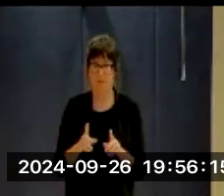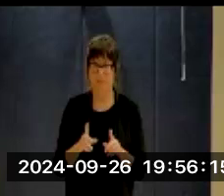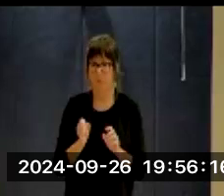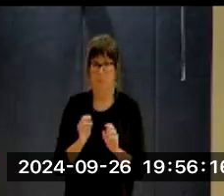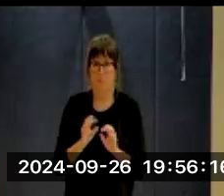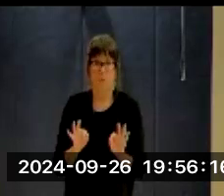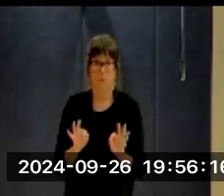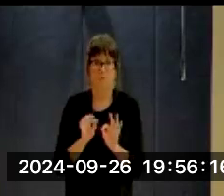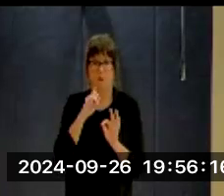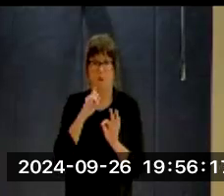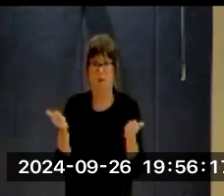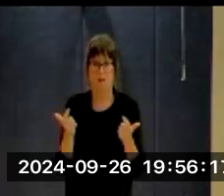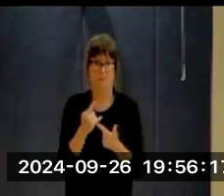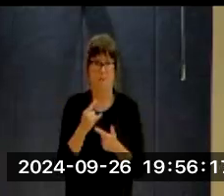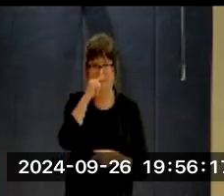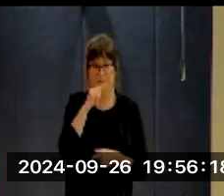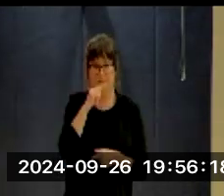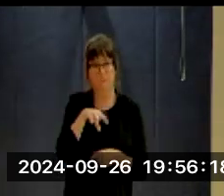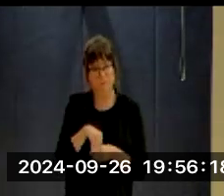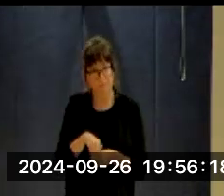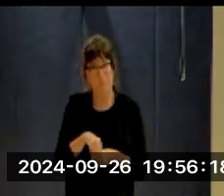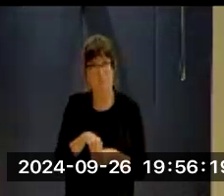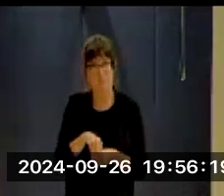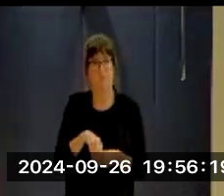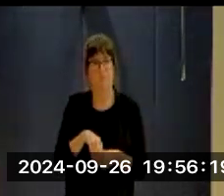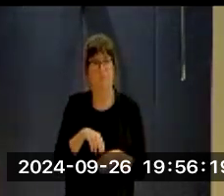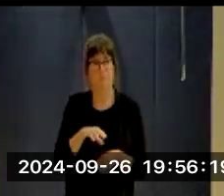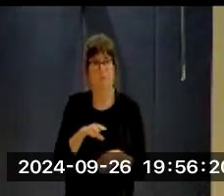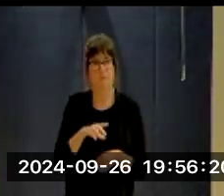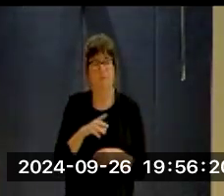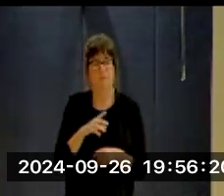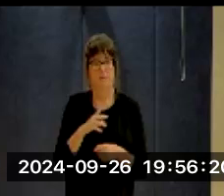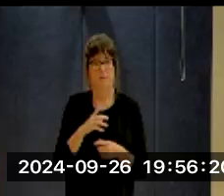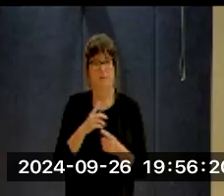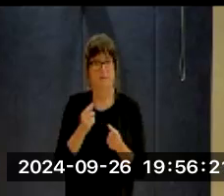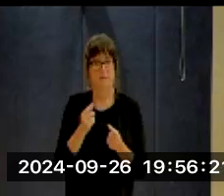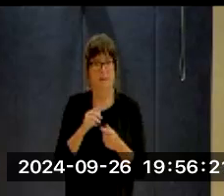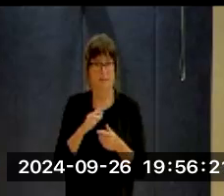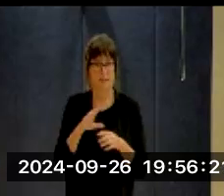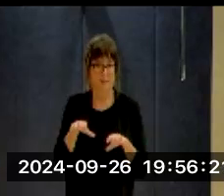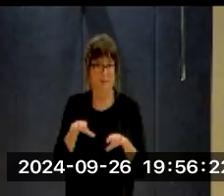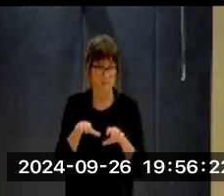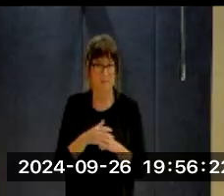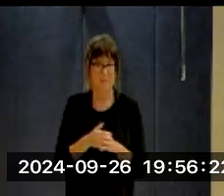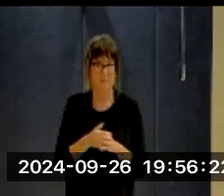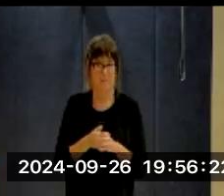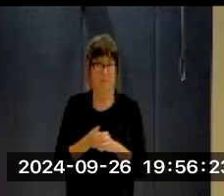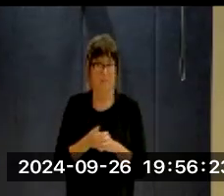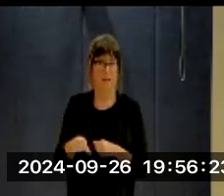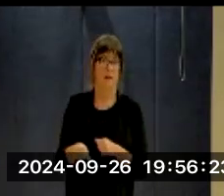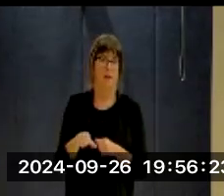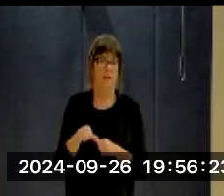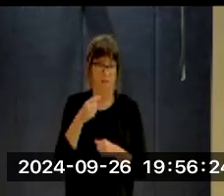kid, that is participation in recreational activities, is denied and conditioned on children who